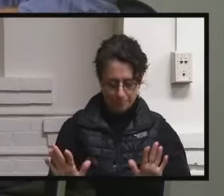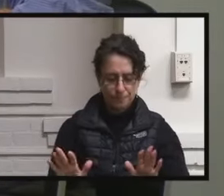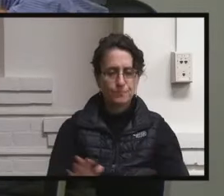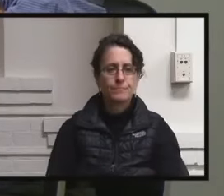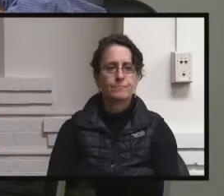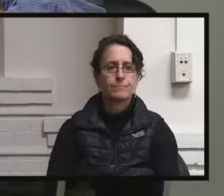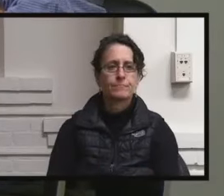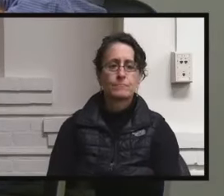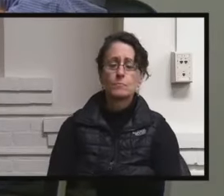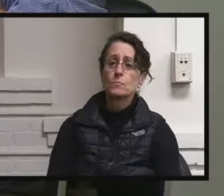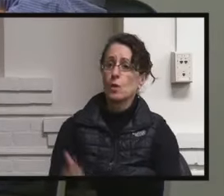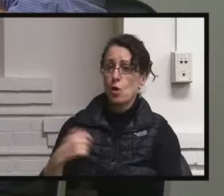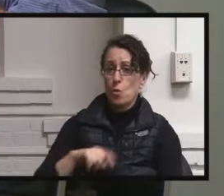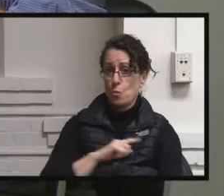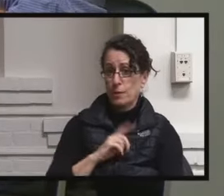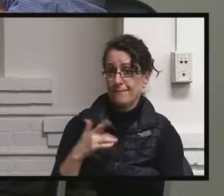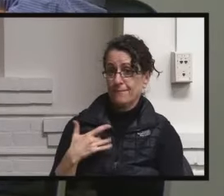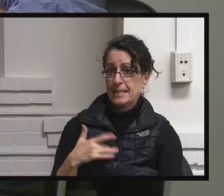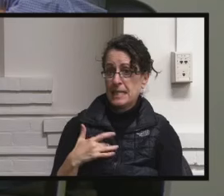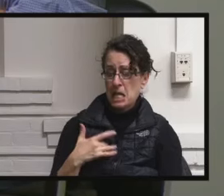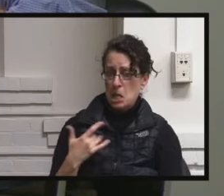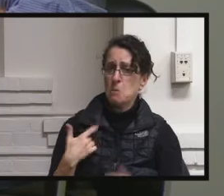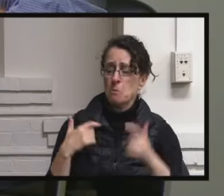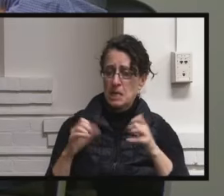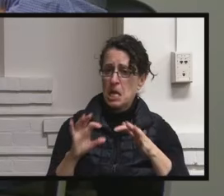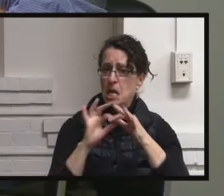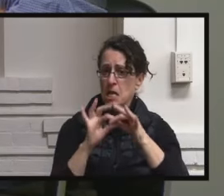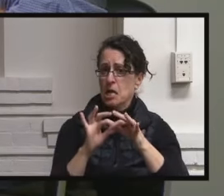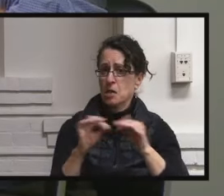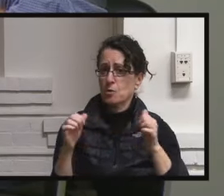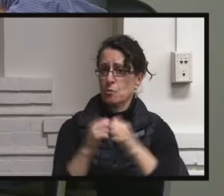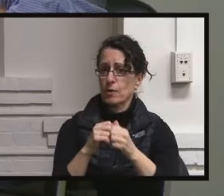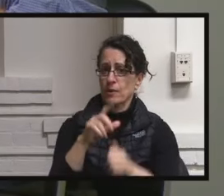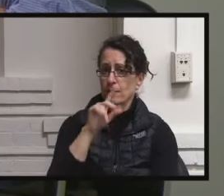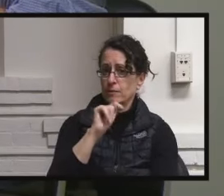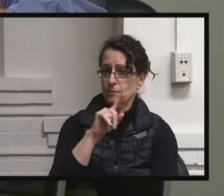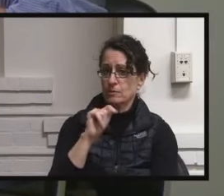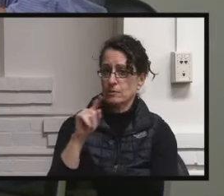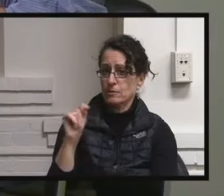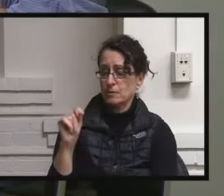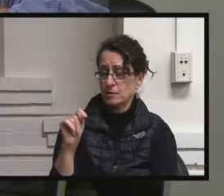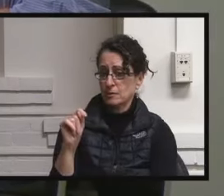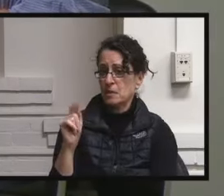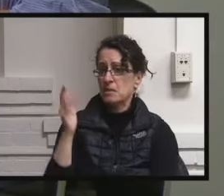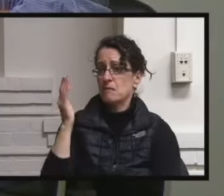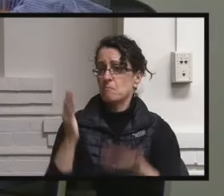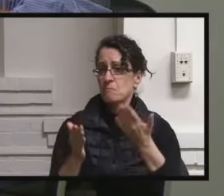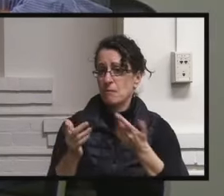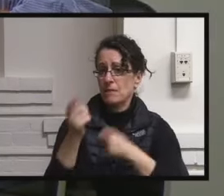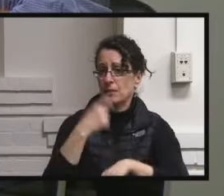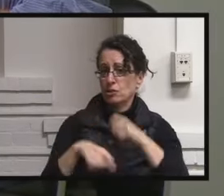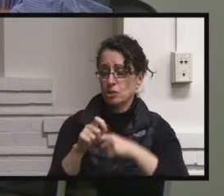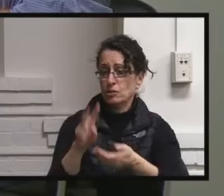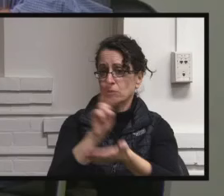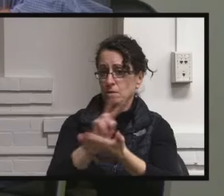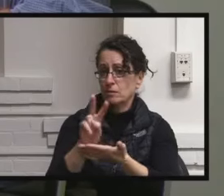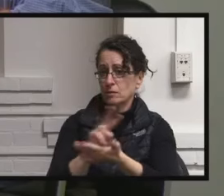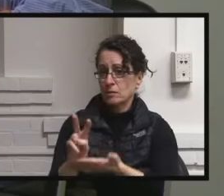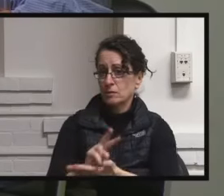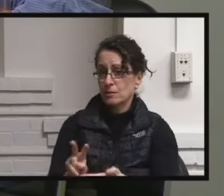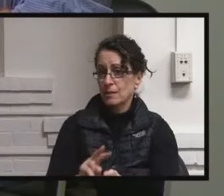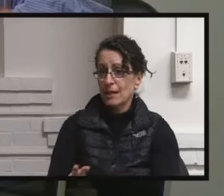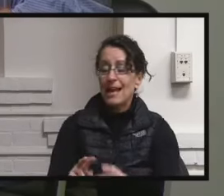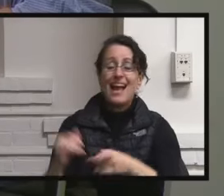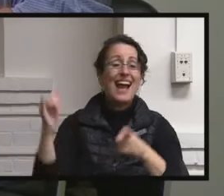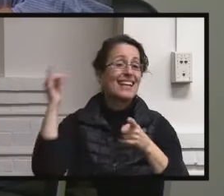work with our vendor and have discussed, you know, what that impact might be